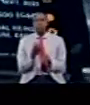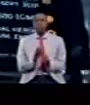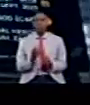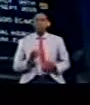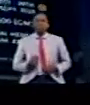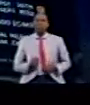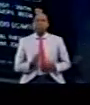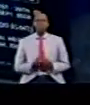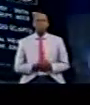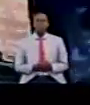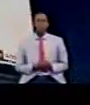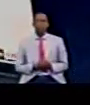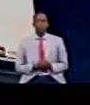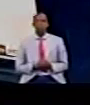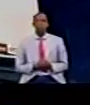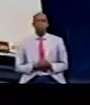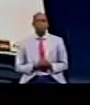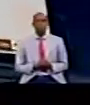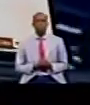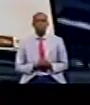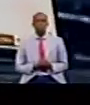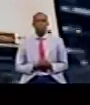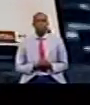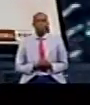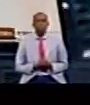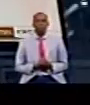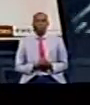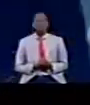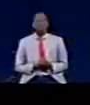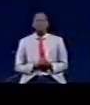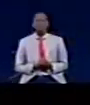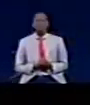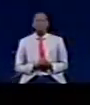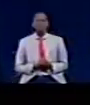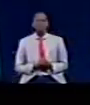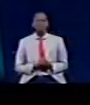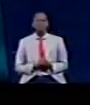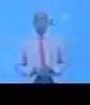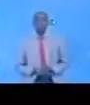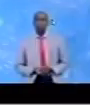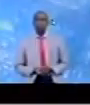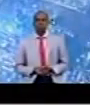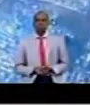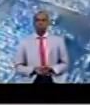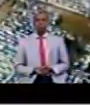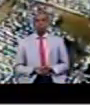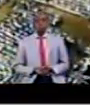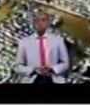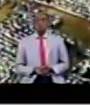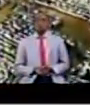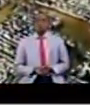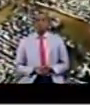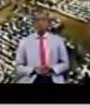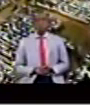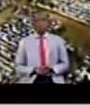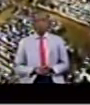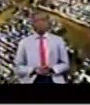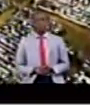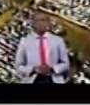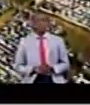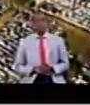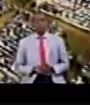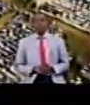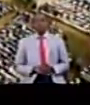for wonders. I, behold, in Isaiah 8, verse 18, behold, I and the